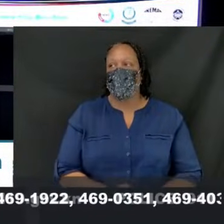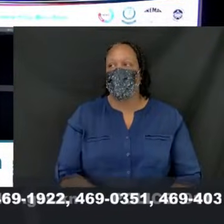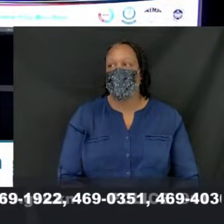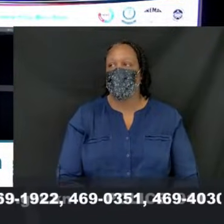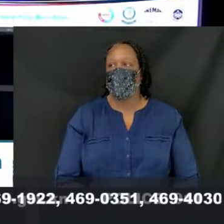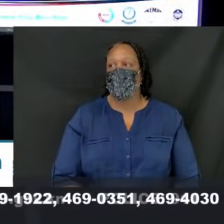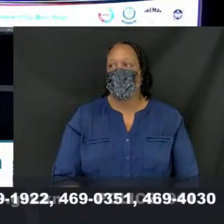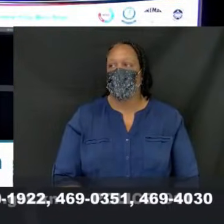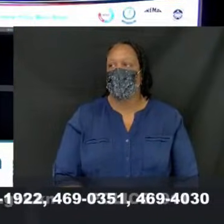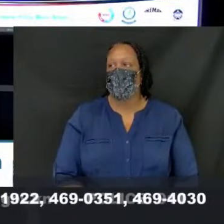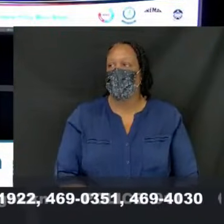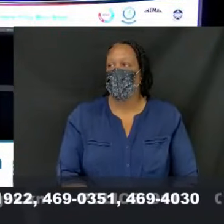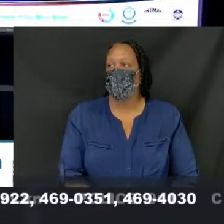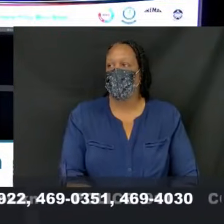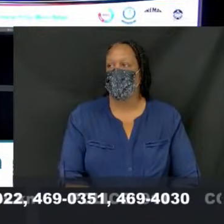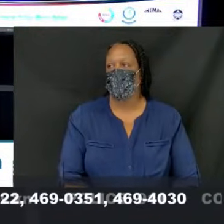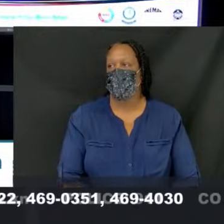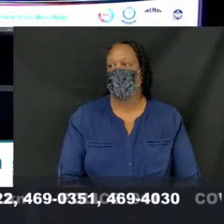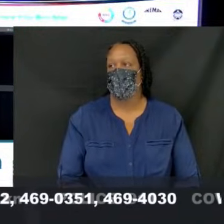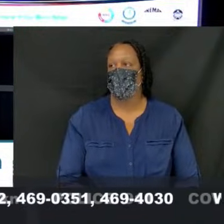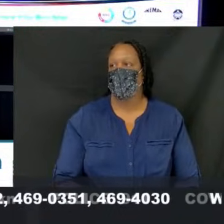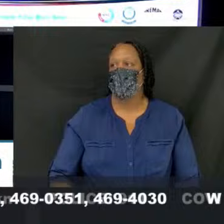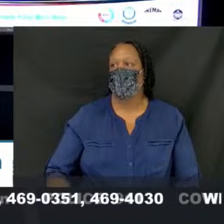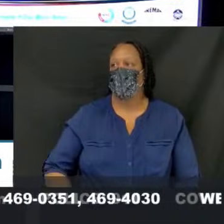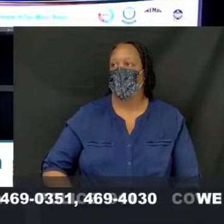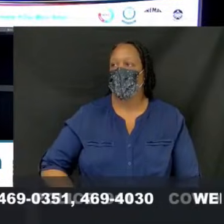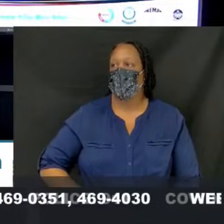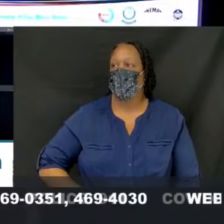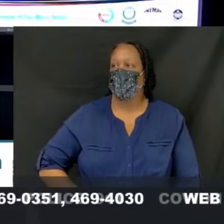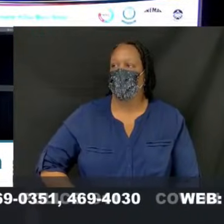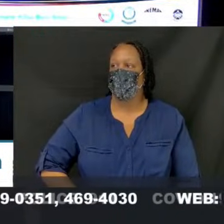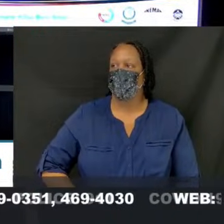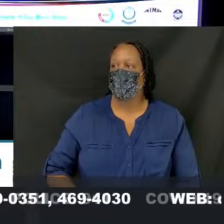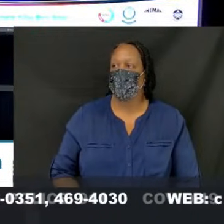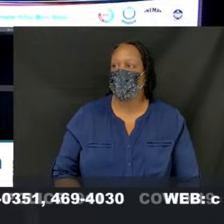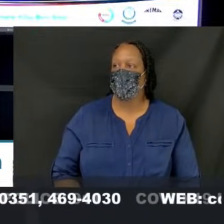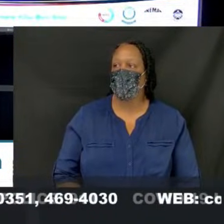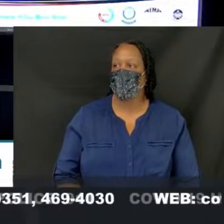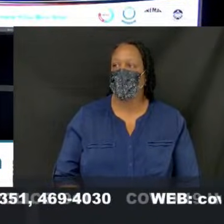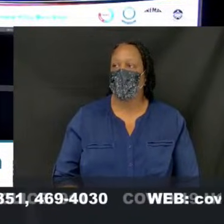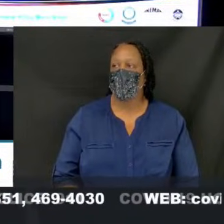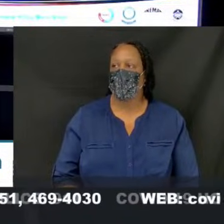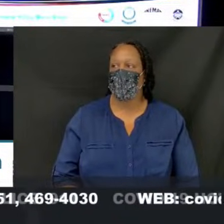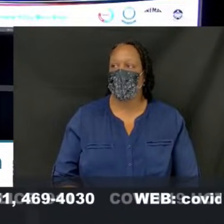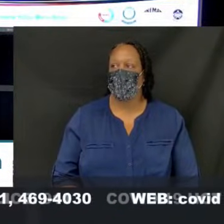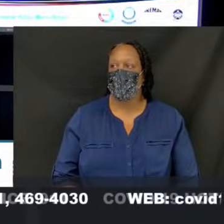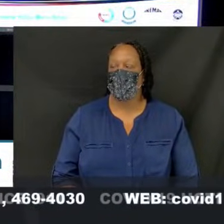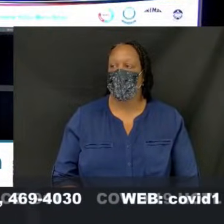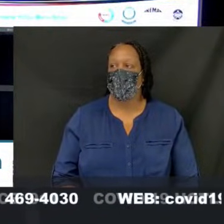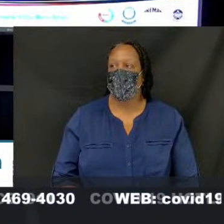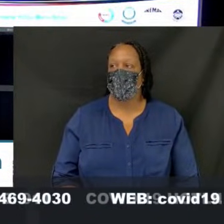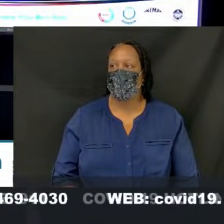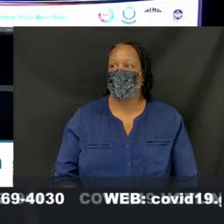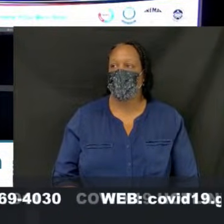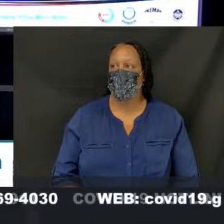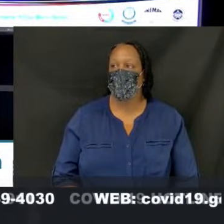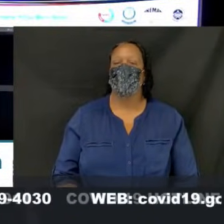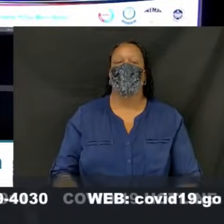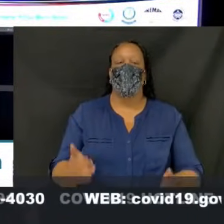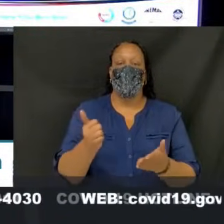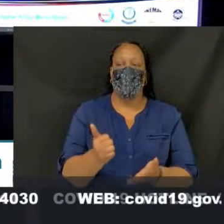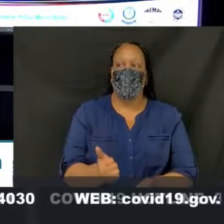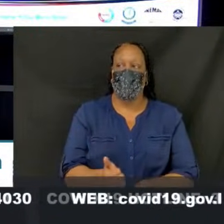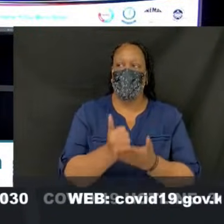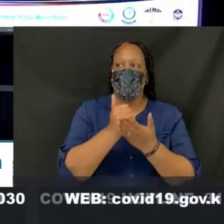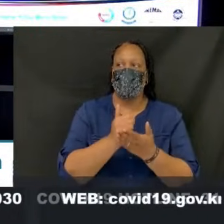think that's what we were notified at the task force level, that indeed we will also assist the hoteliers